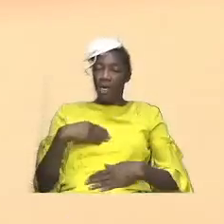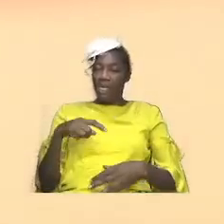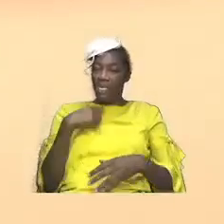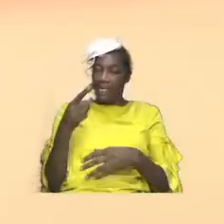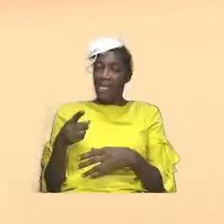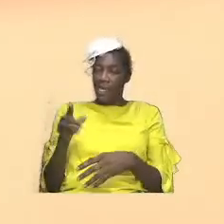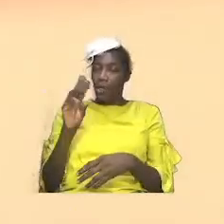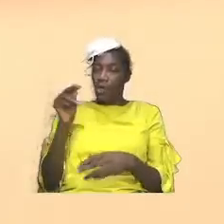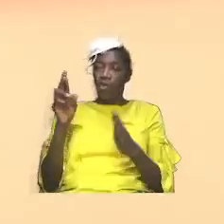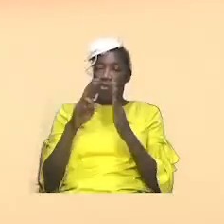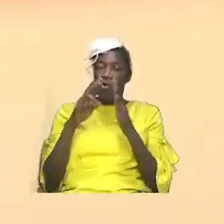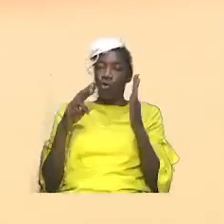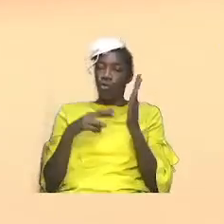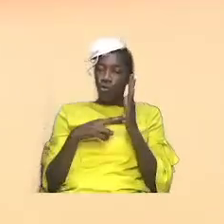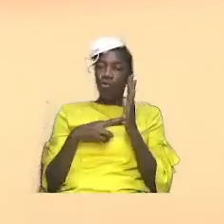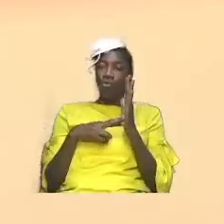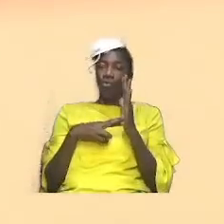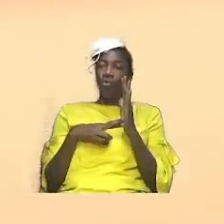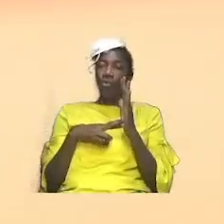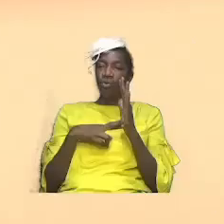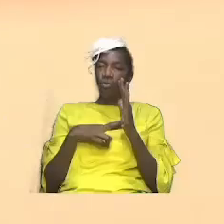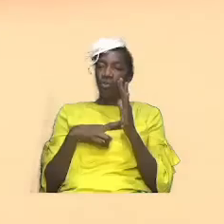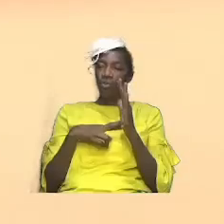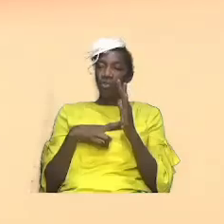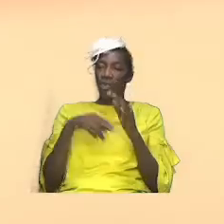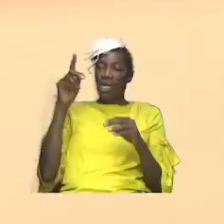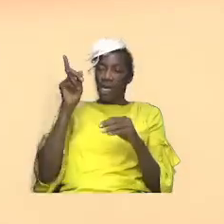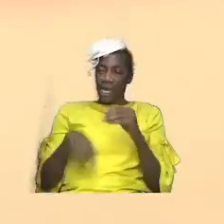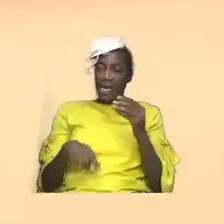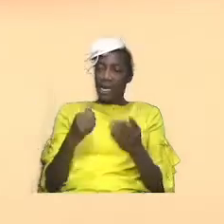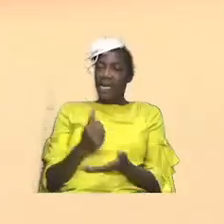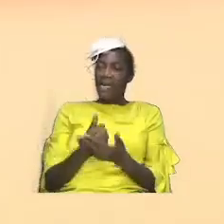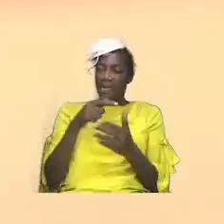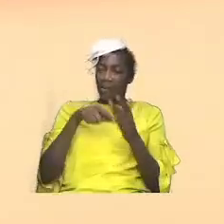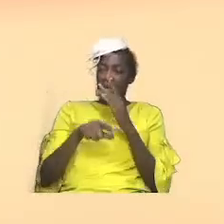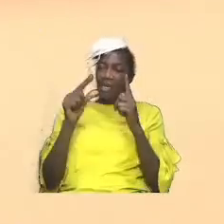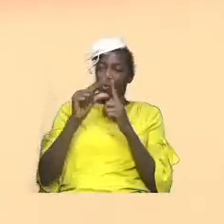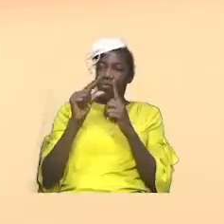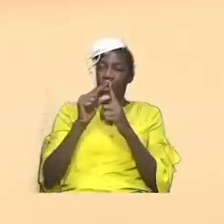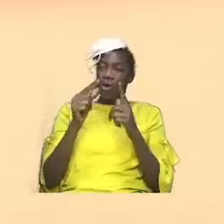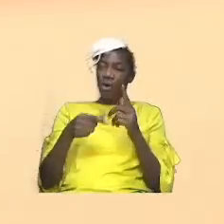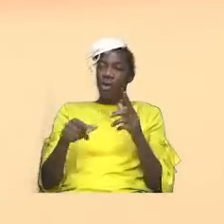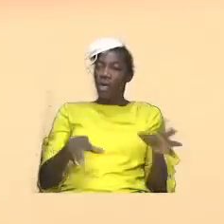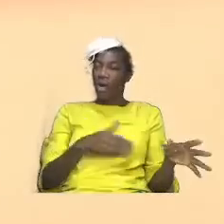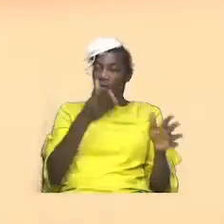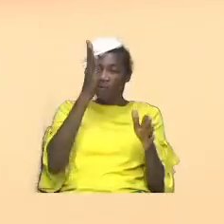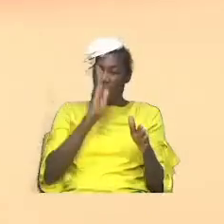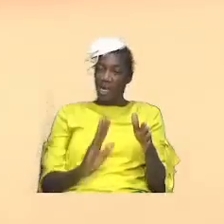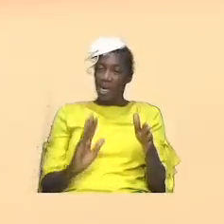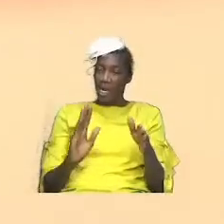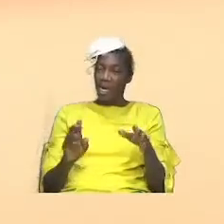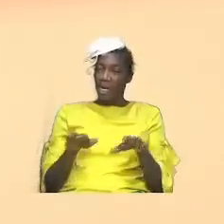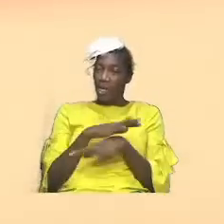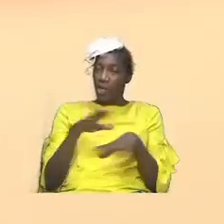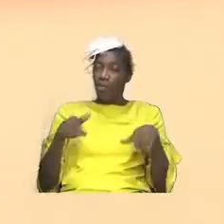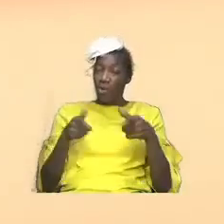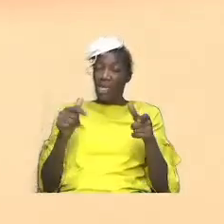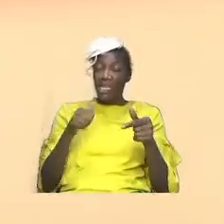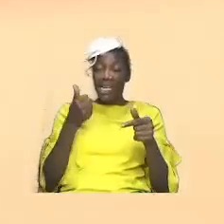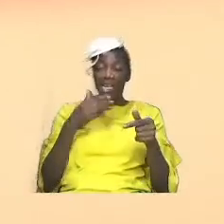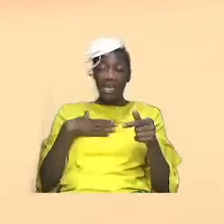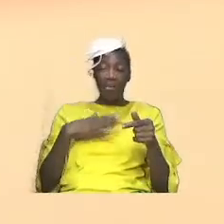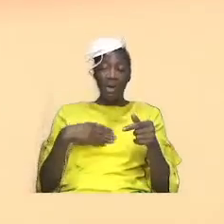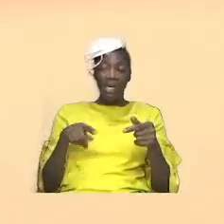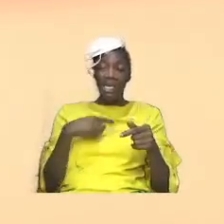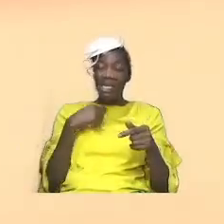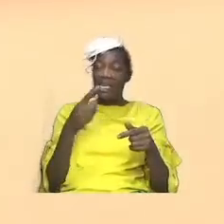be substantiated within the word of Almighty God. Or don't make anybody tell you to